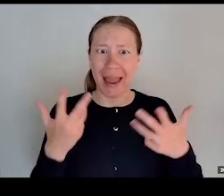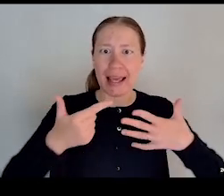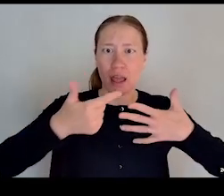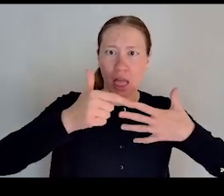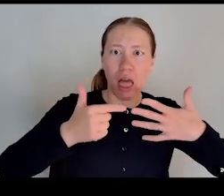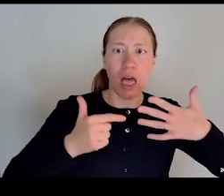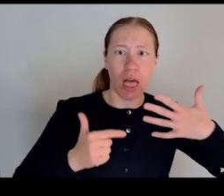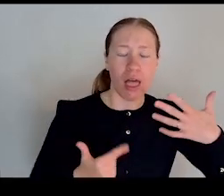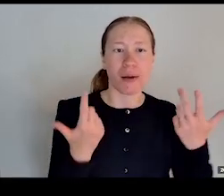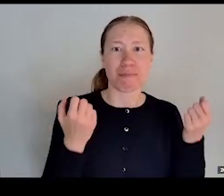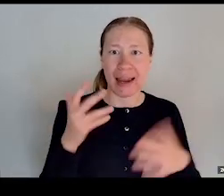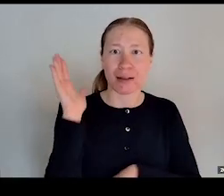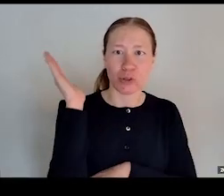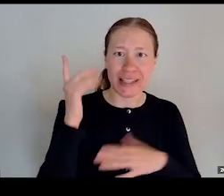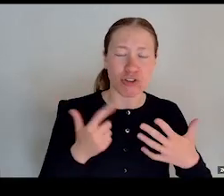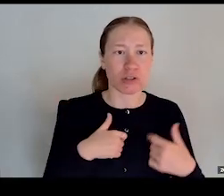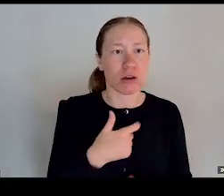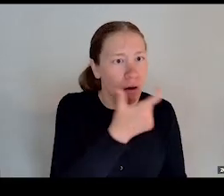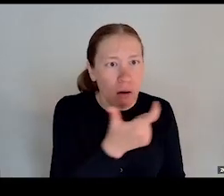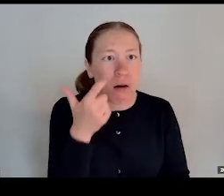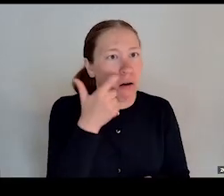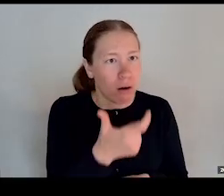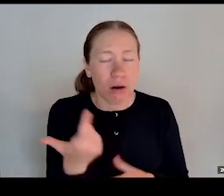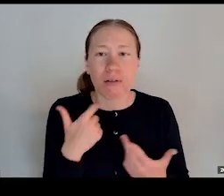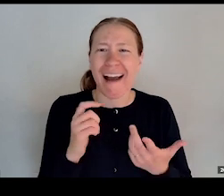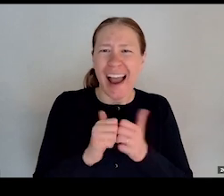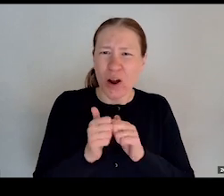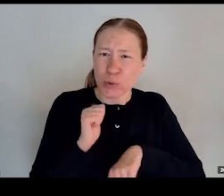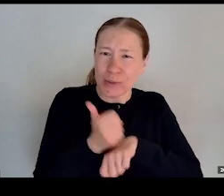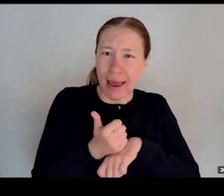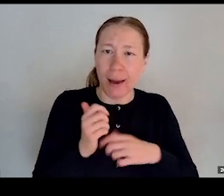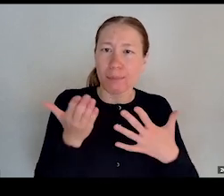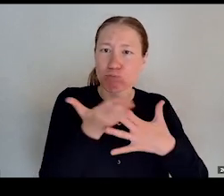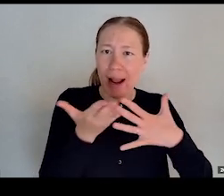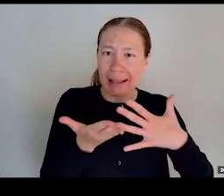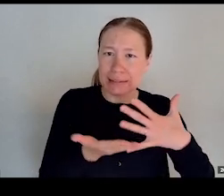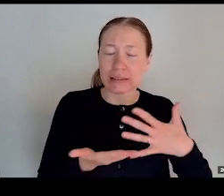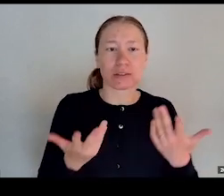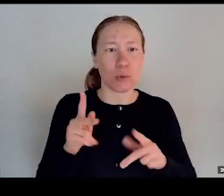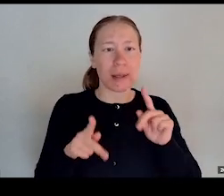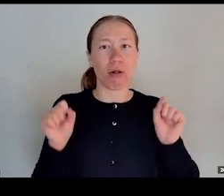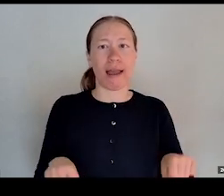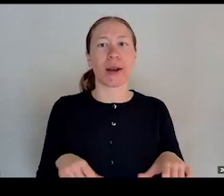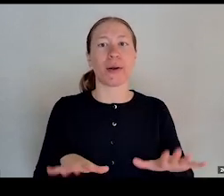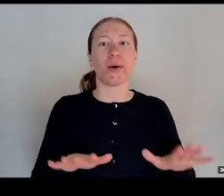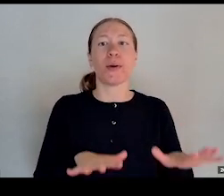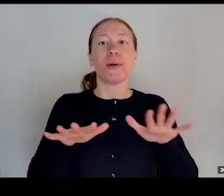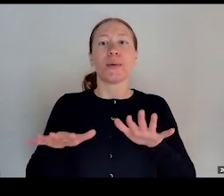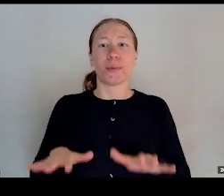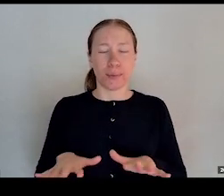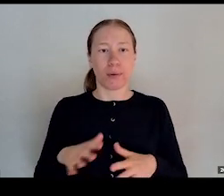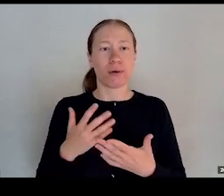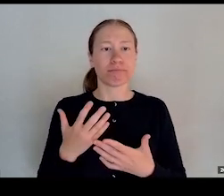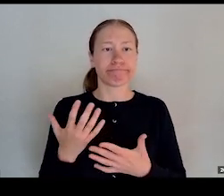number of presenters, look at ways that you can build in breaks so that people have the opportunity to take a moment to reflect and